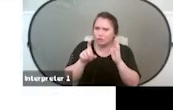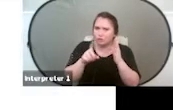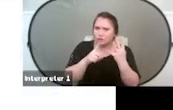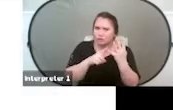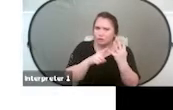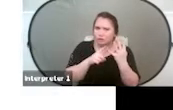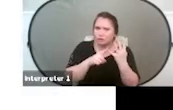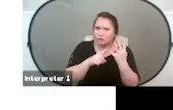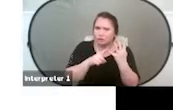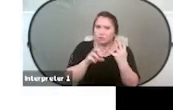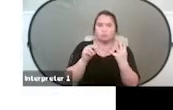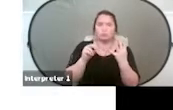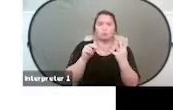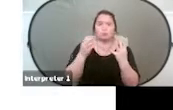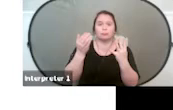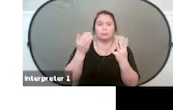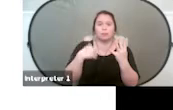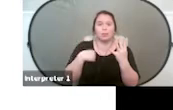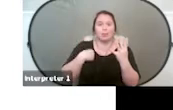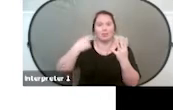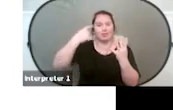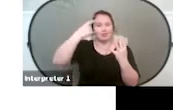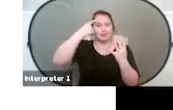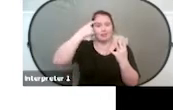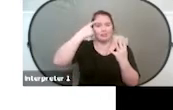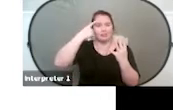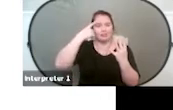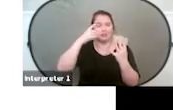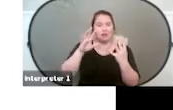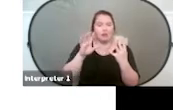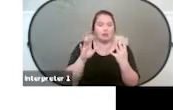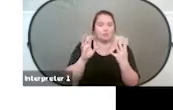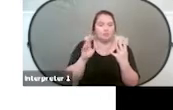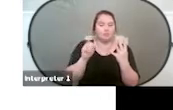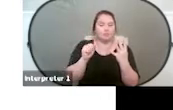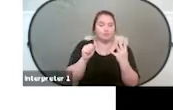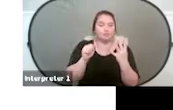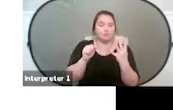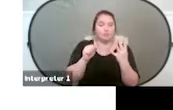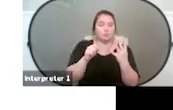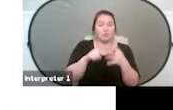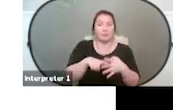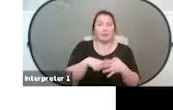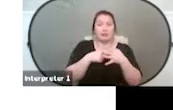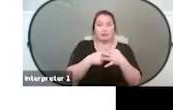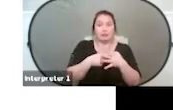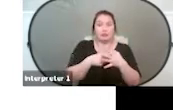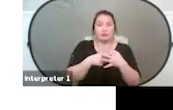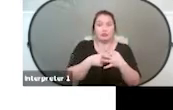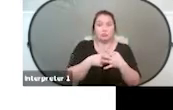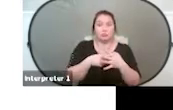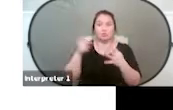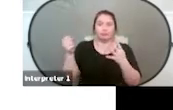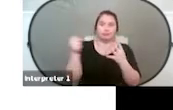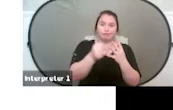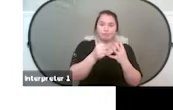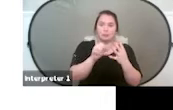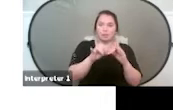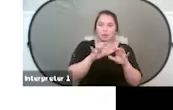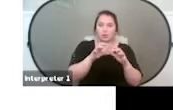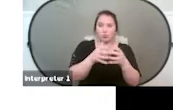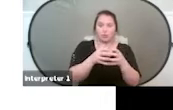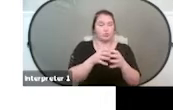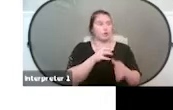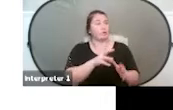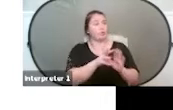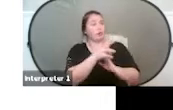No, not on the previous slide. I think the site costs in the beginning, it was just under the category. So Waco option